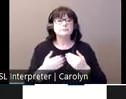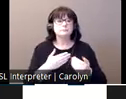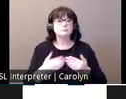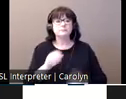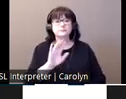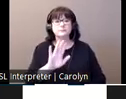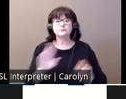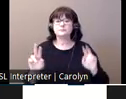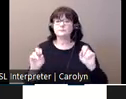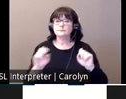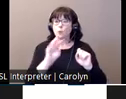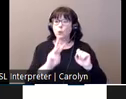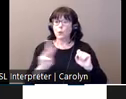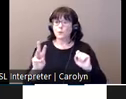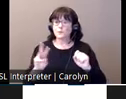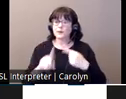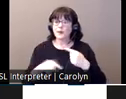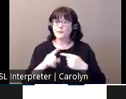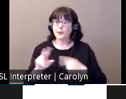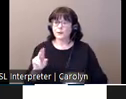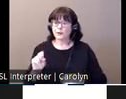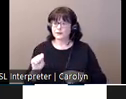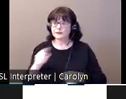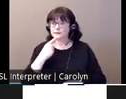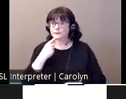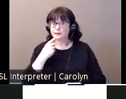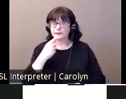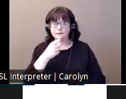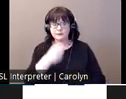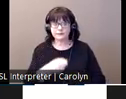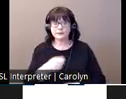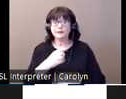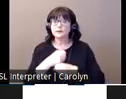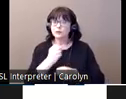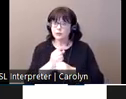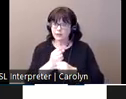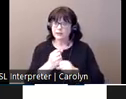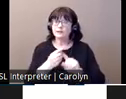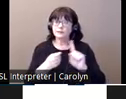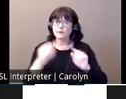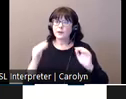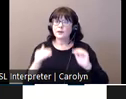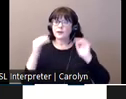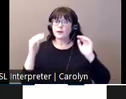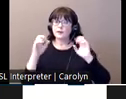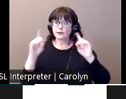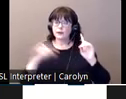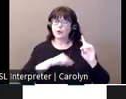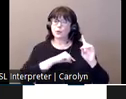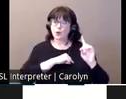Us portion of the website. HECO was created through the Higher Education Quality Council of Ontario